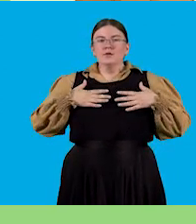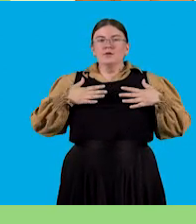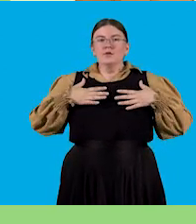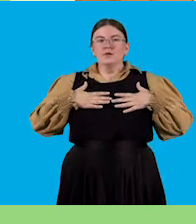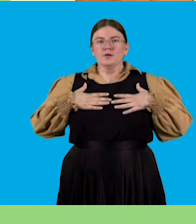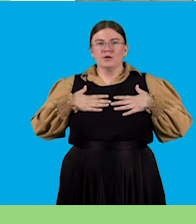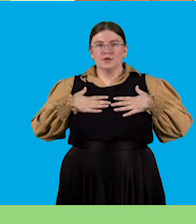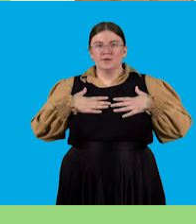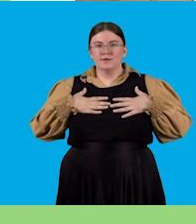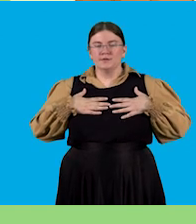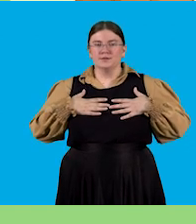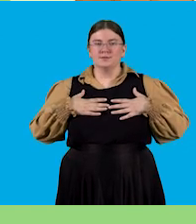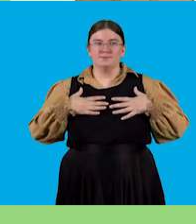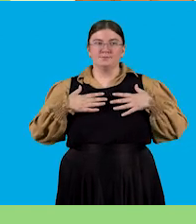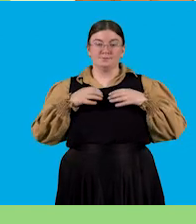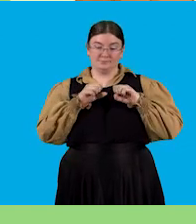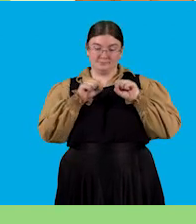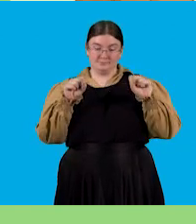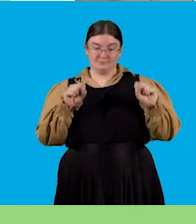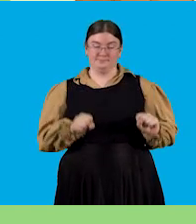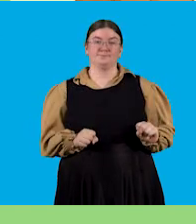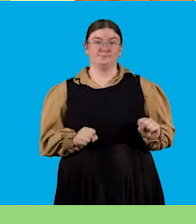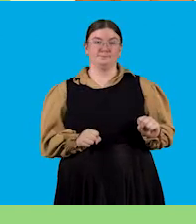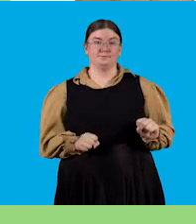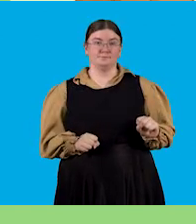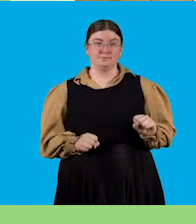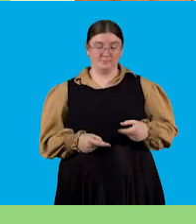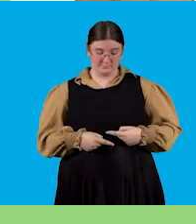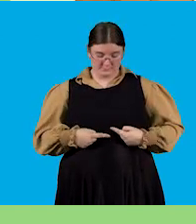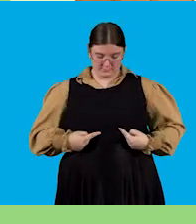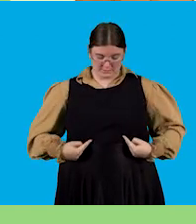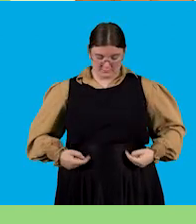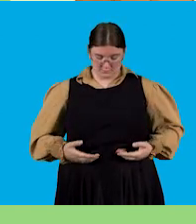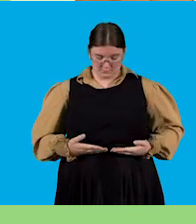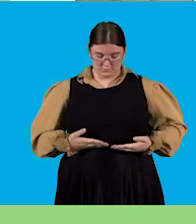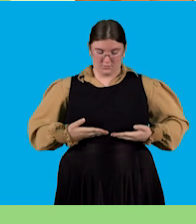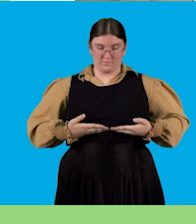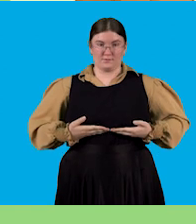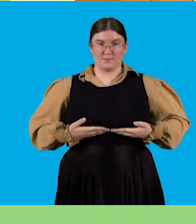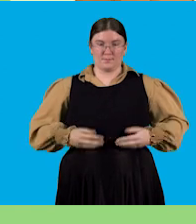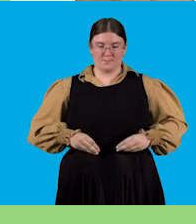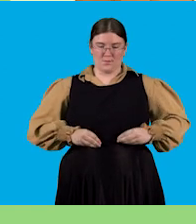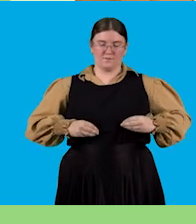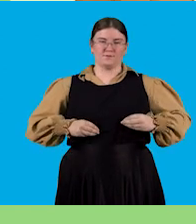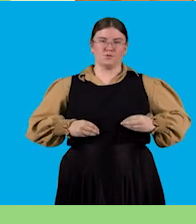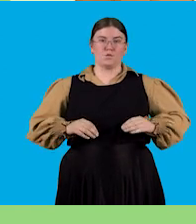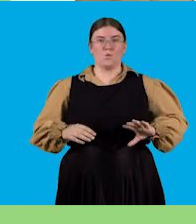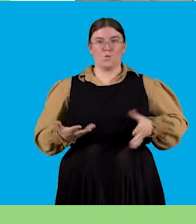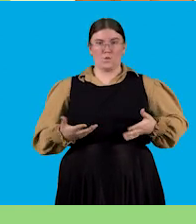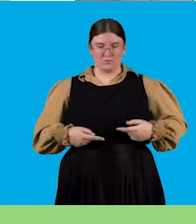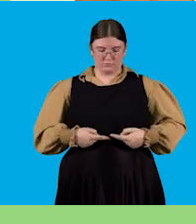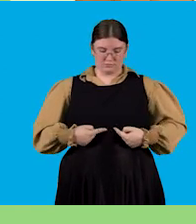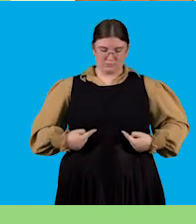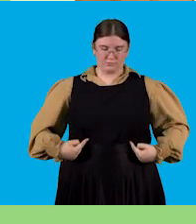respiratory system, in the respiratory system, when the diaphragm moves up or